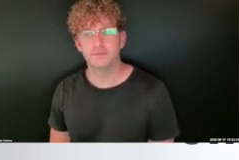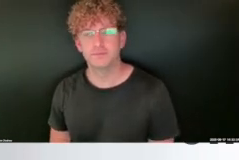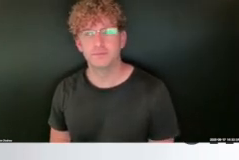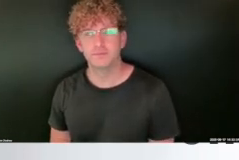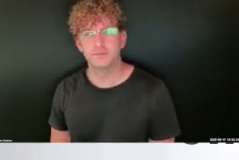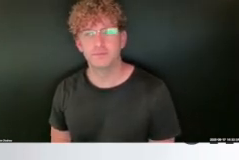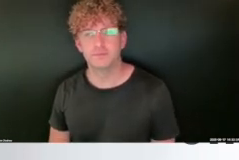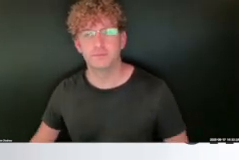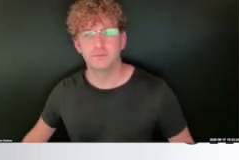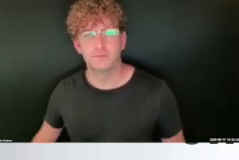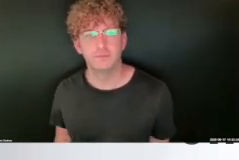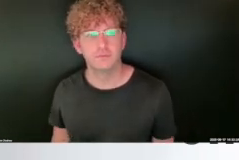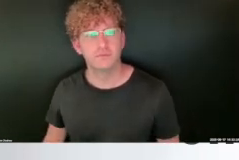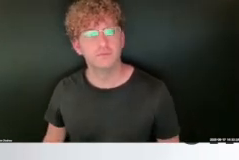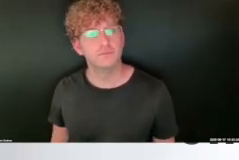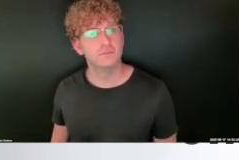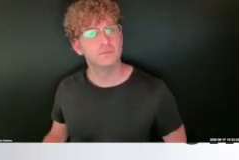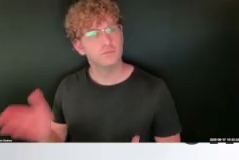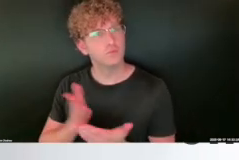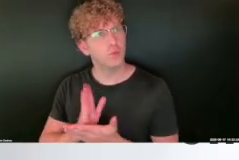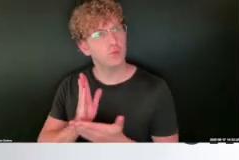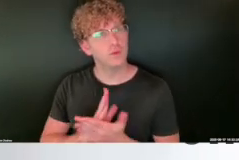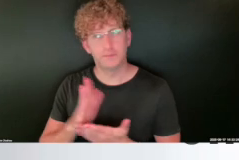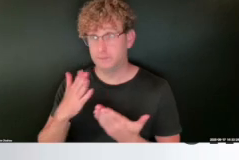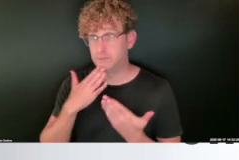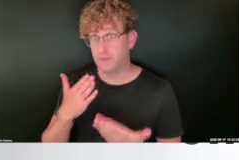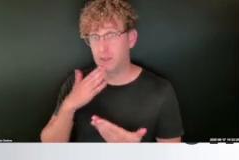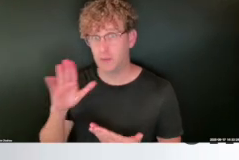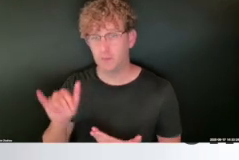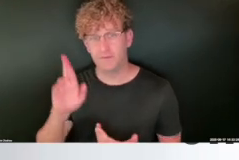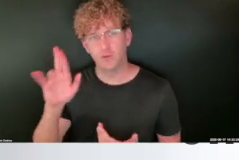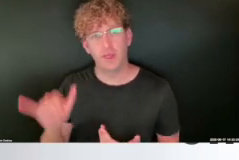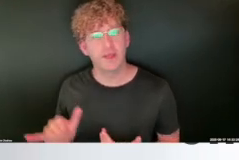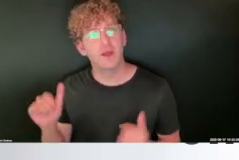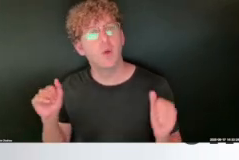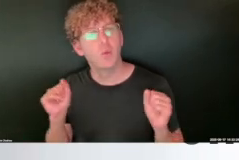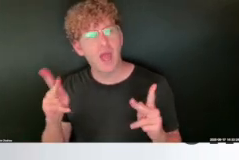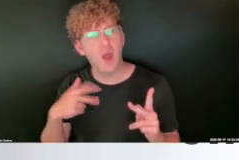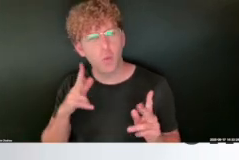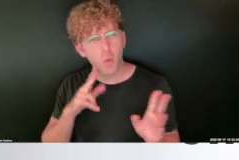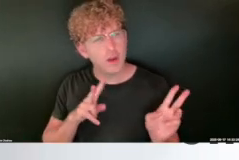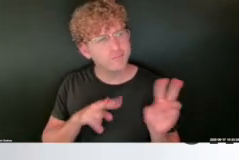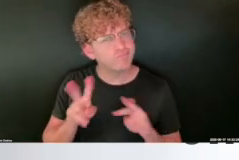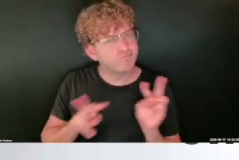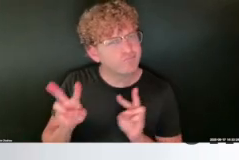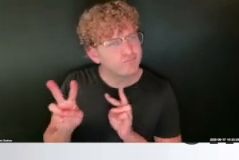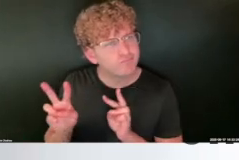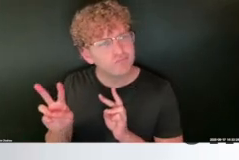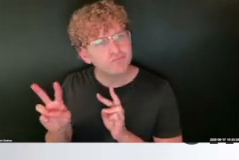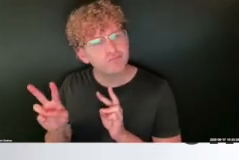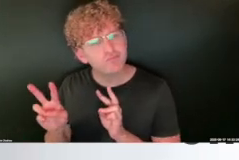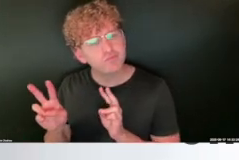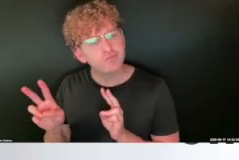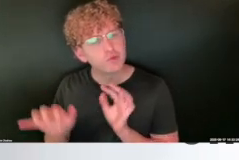All right, thanks, Beverly. I just want to quickly comb through our chat to see if there were any other emailed questions.